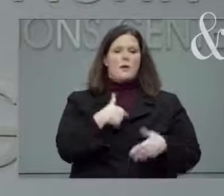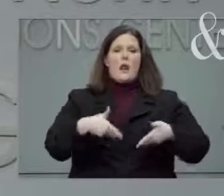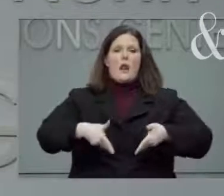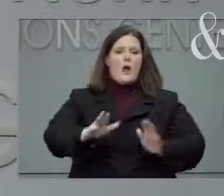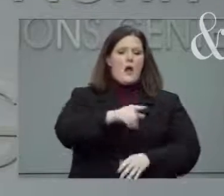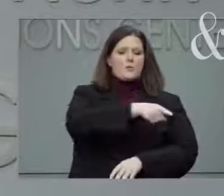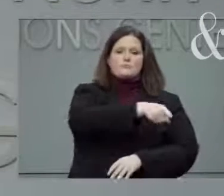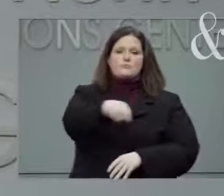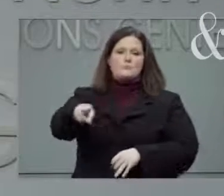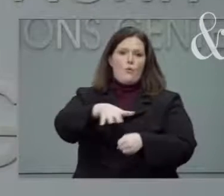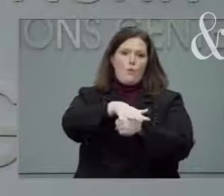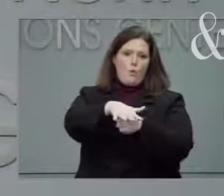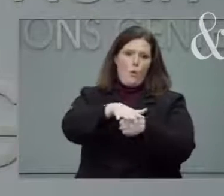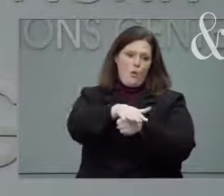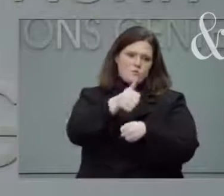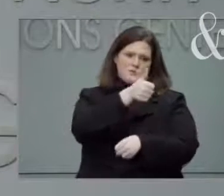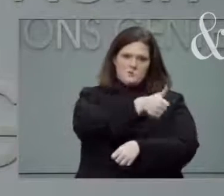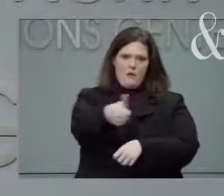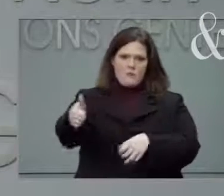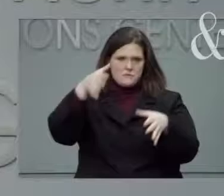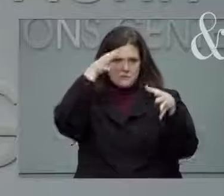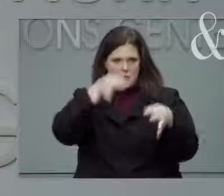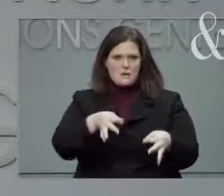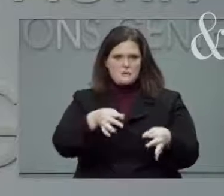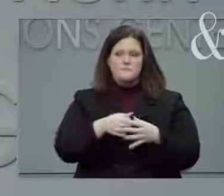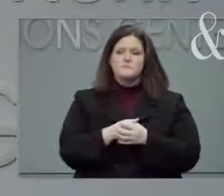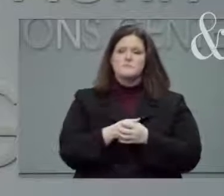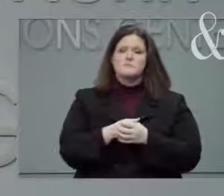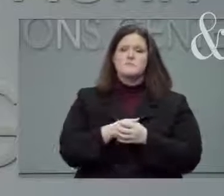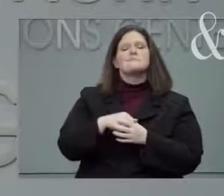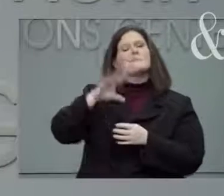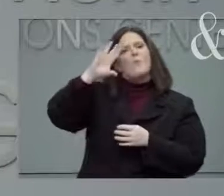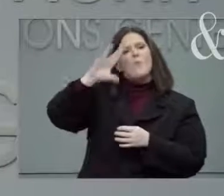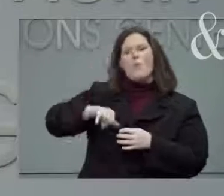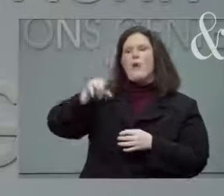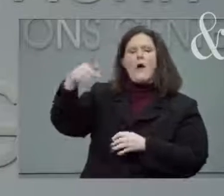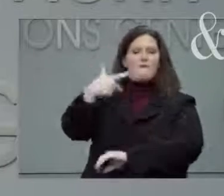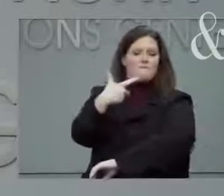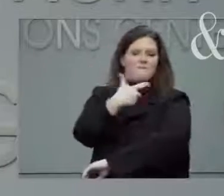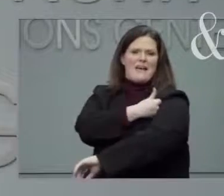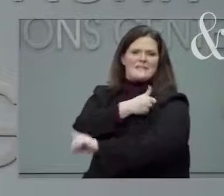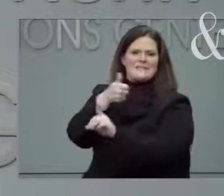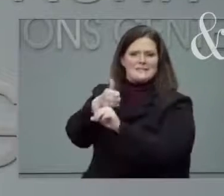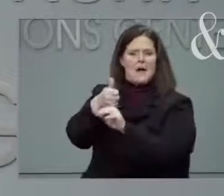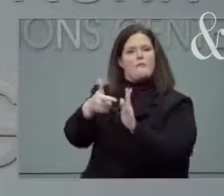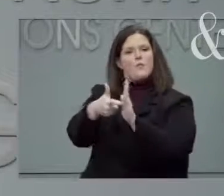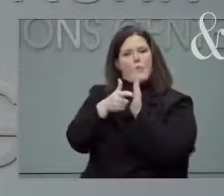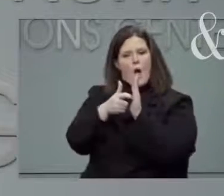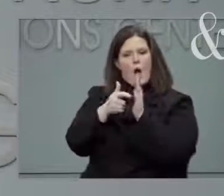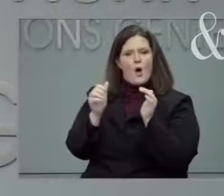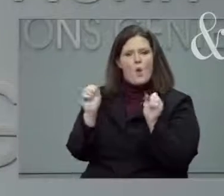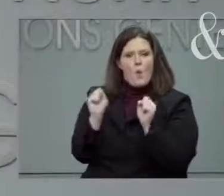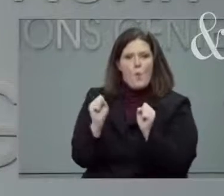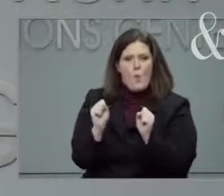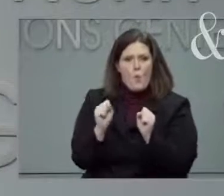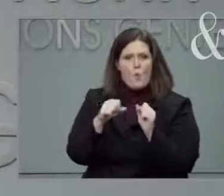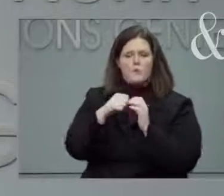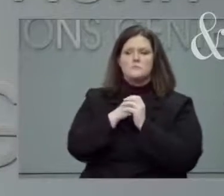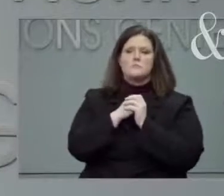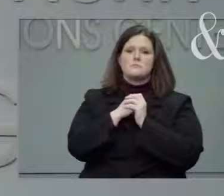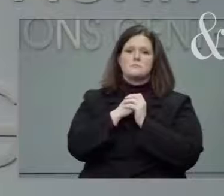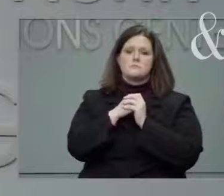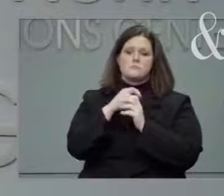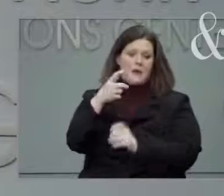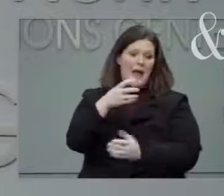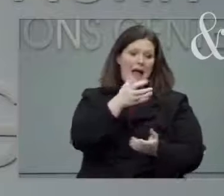particularly with this vaccine requiring cold storage and the fact that once you take out a bunch of it, you have to put it in people's